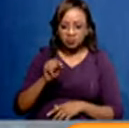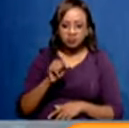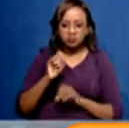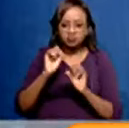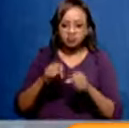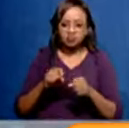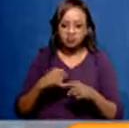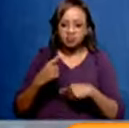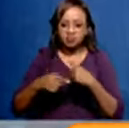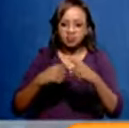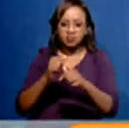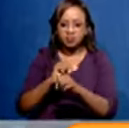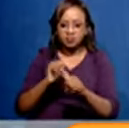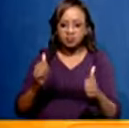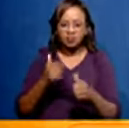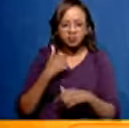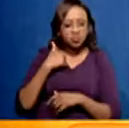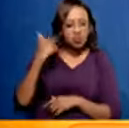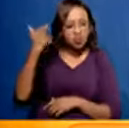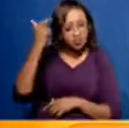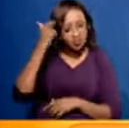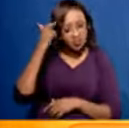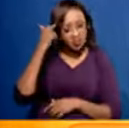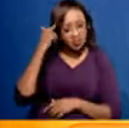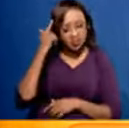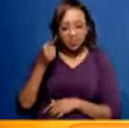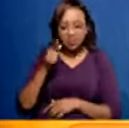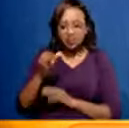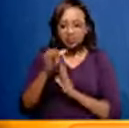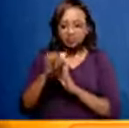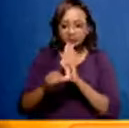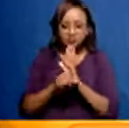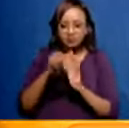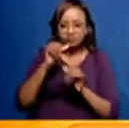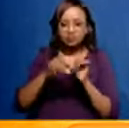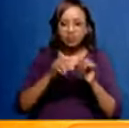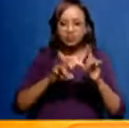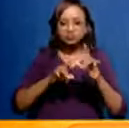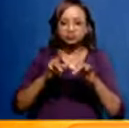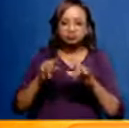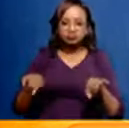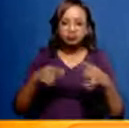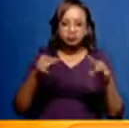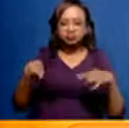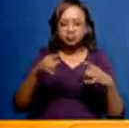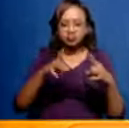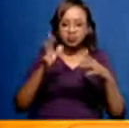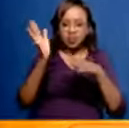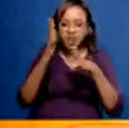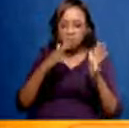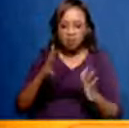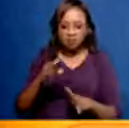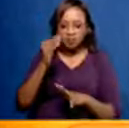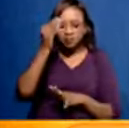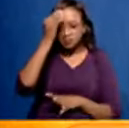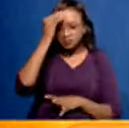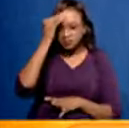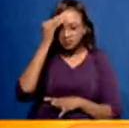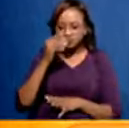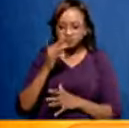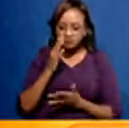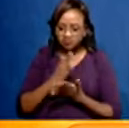less intense. So I think these agendas about climate, about conflict, about migration, about education are